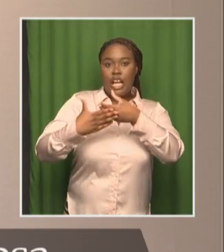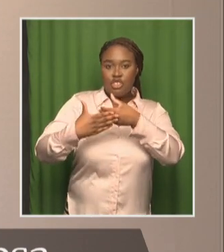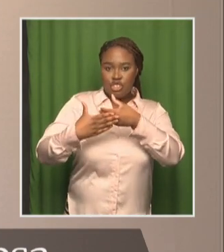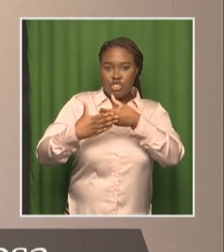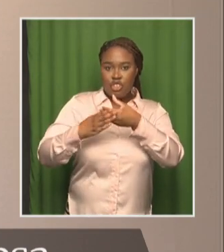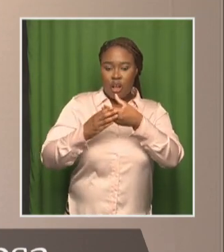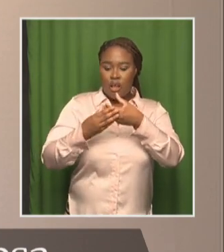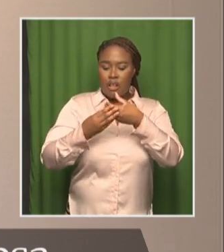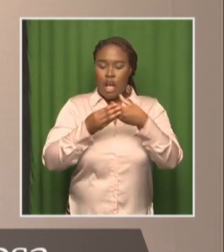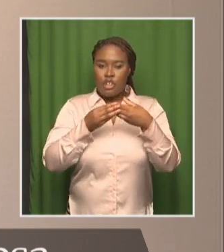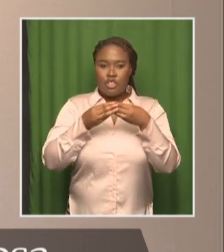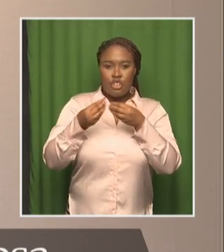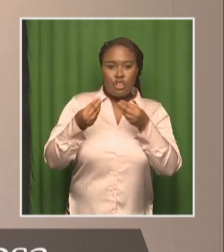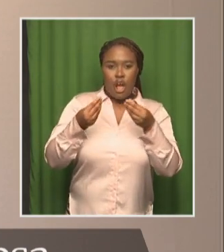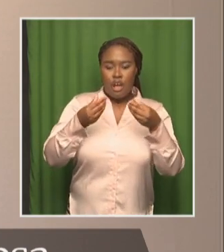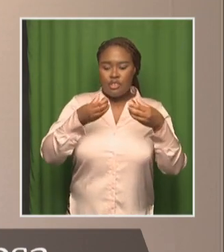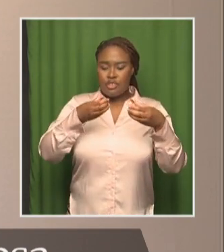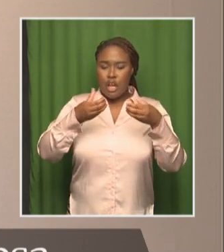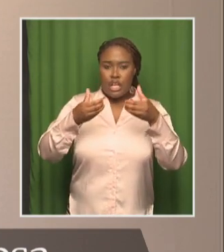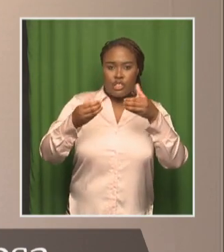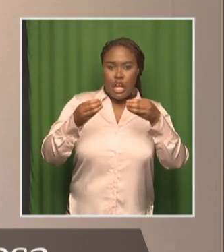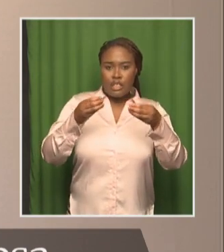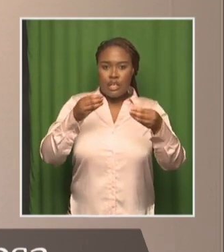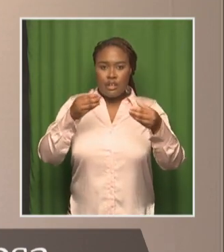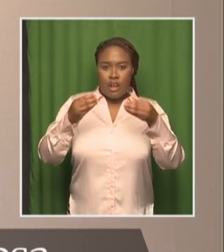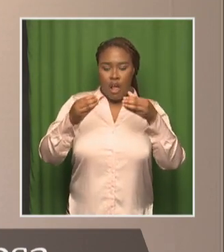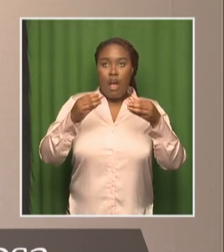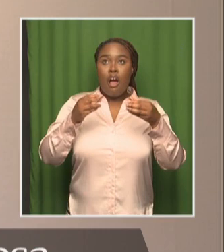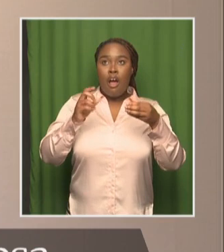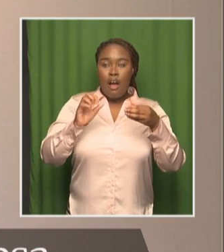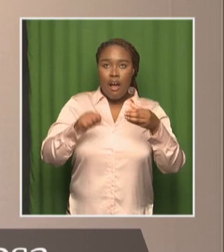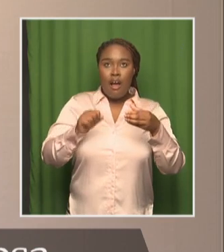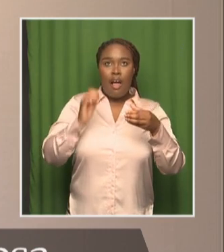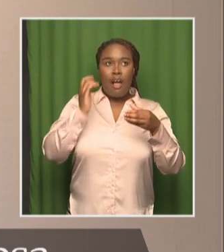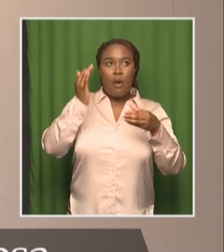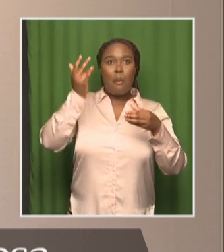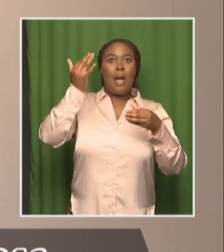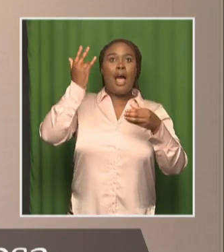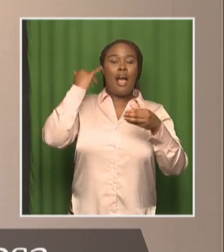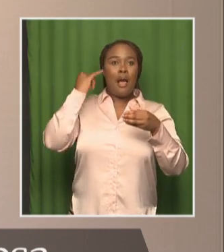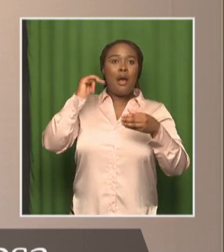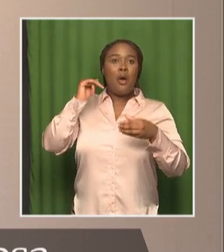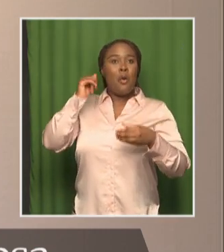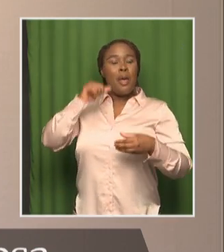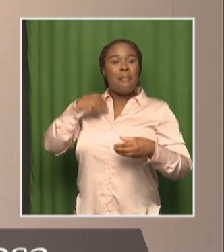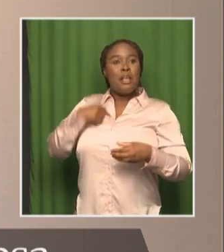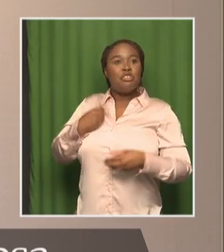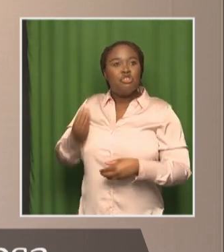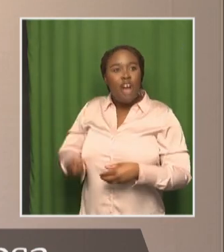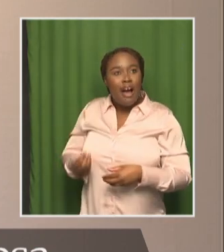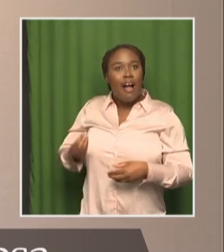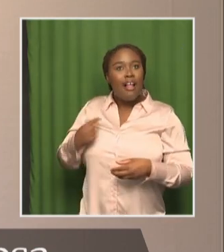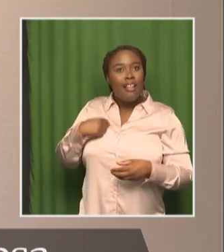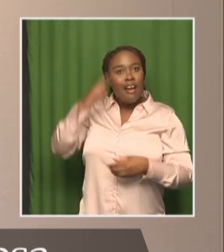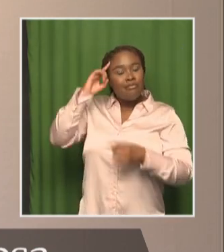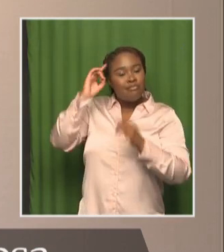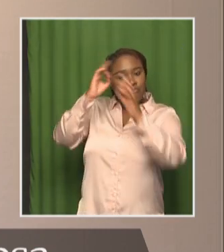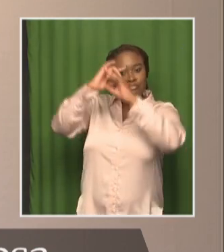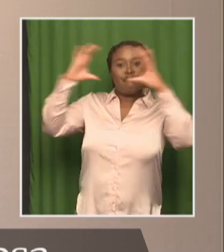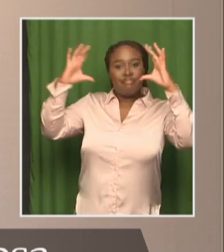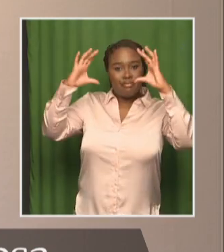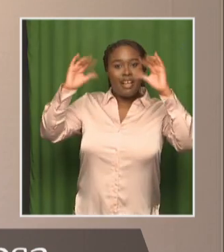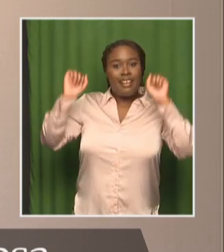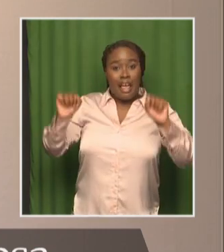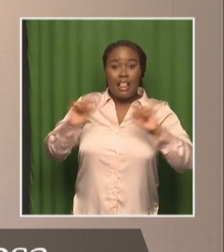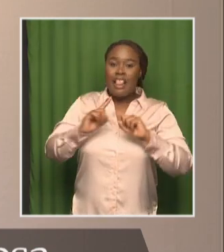games, you can still go back and remember your childhood memories and all that. So for me, it feels like